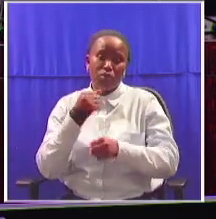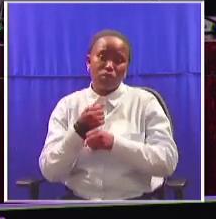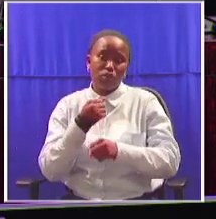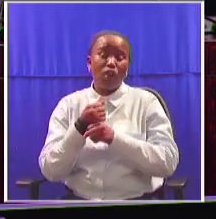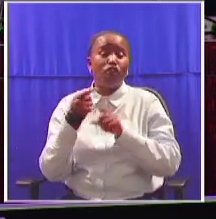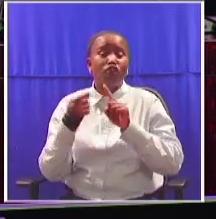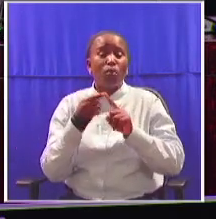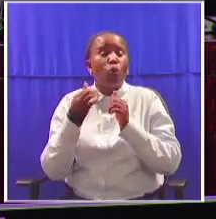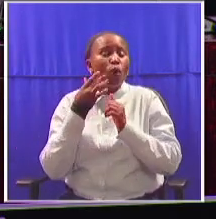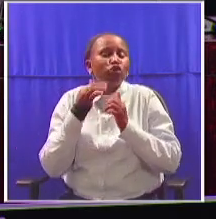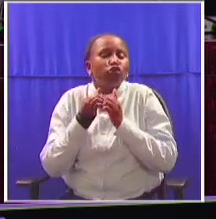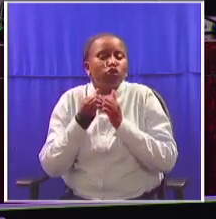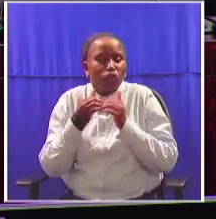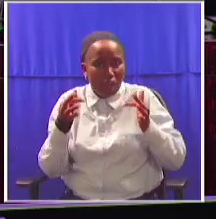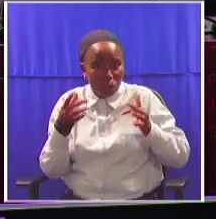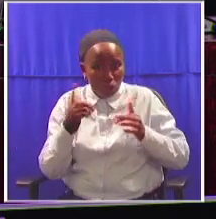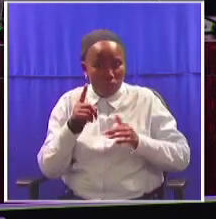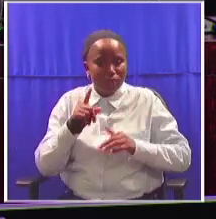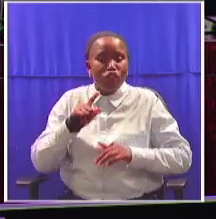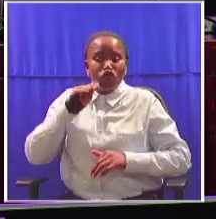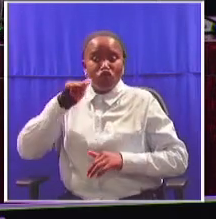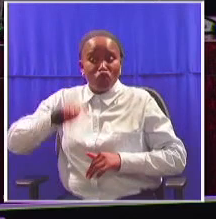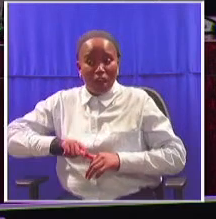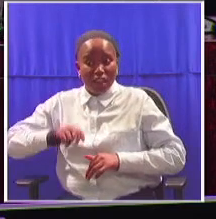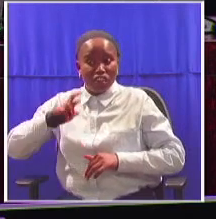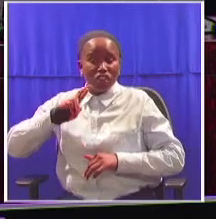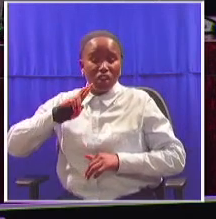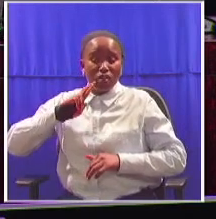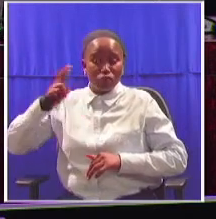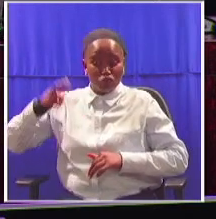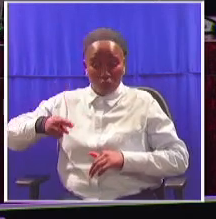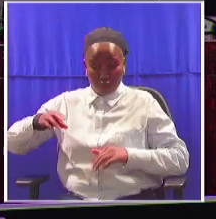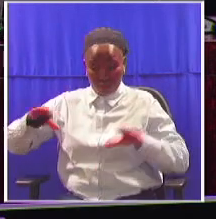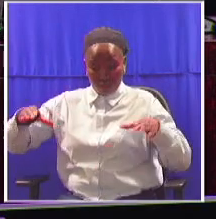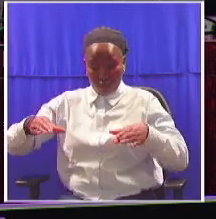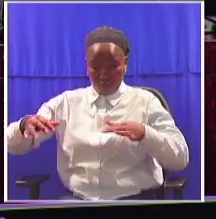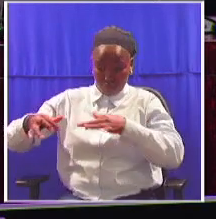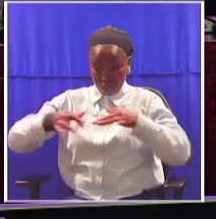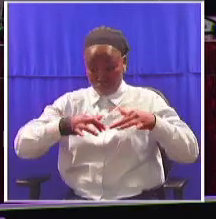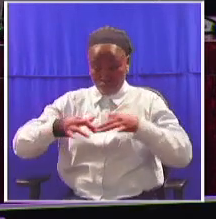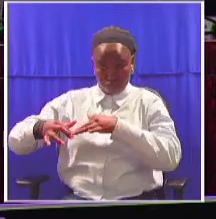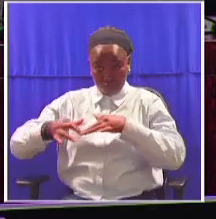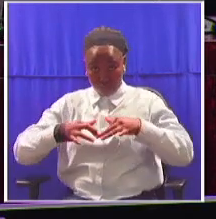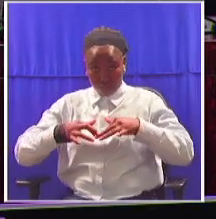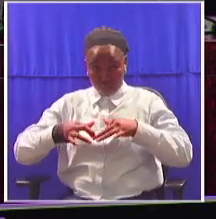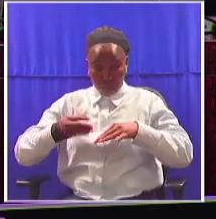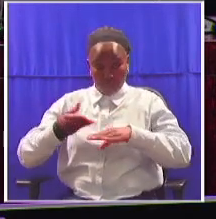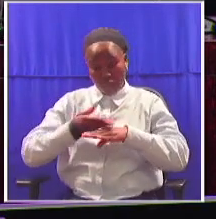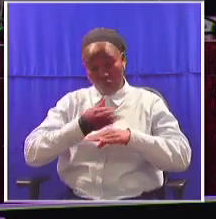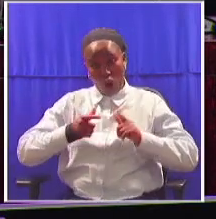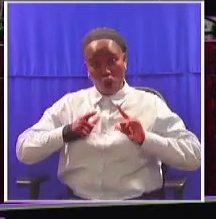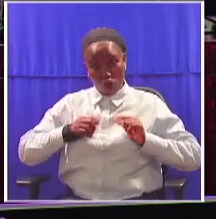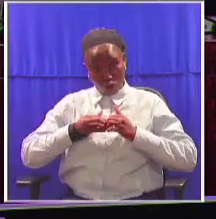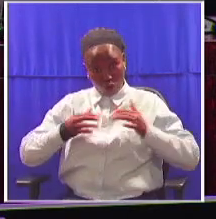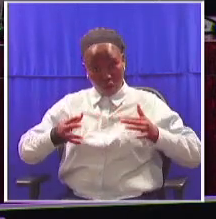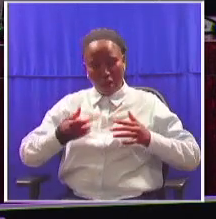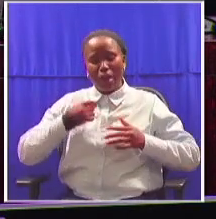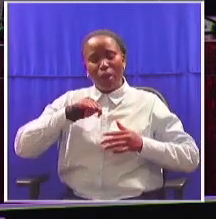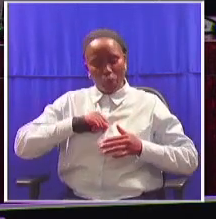when this conflict commenced, we did say, and we say it unambiguously even